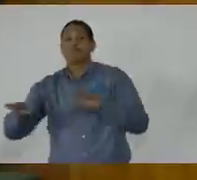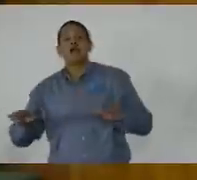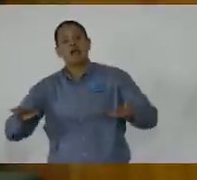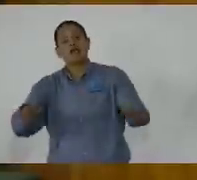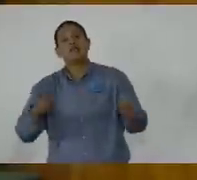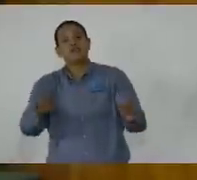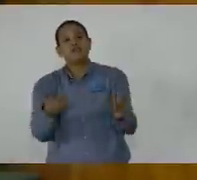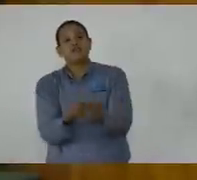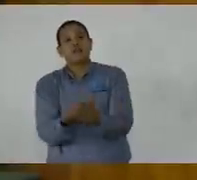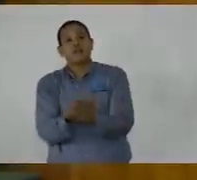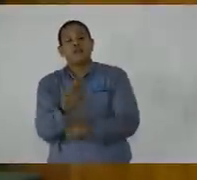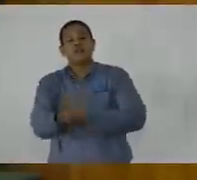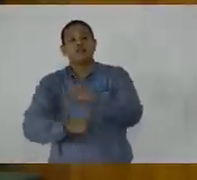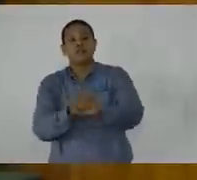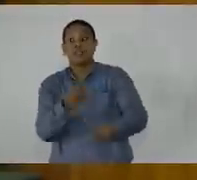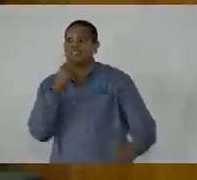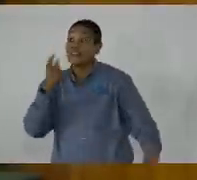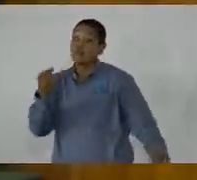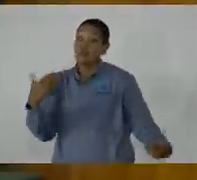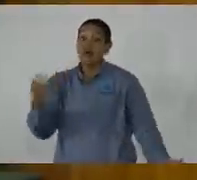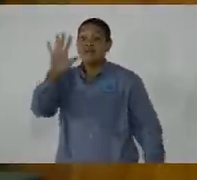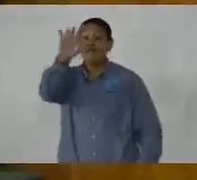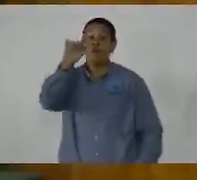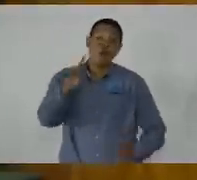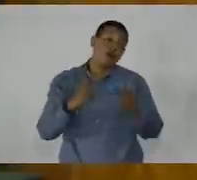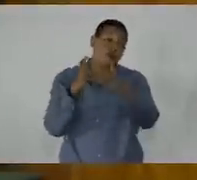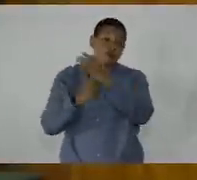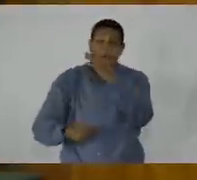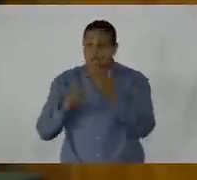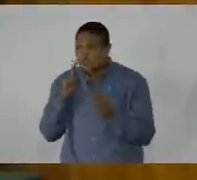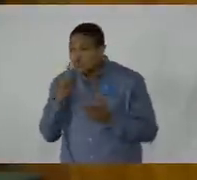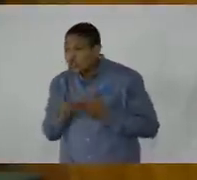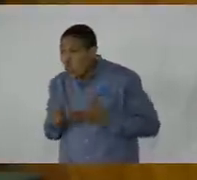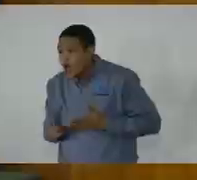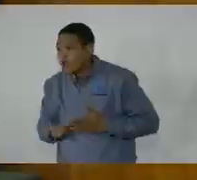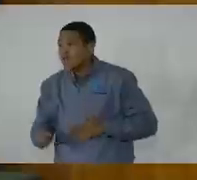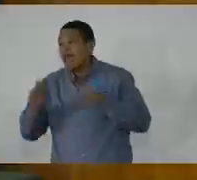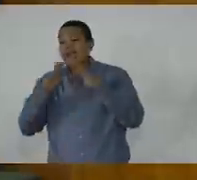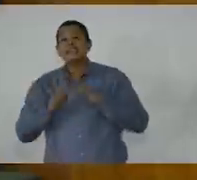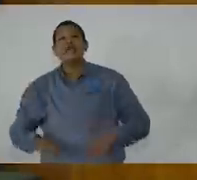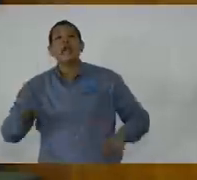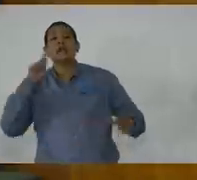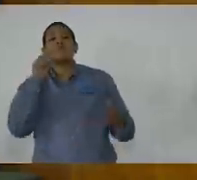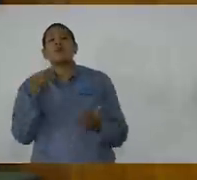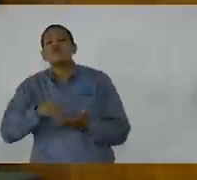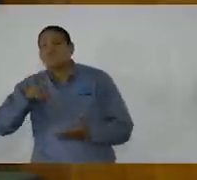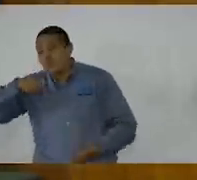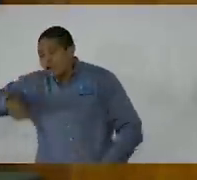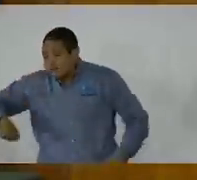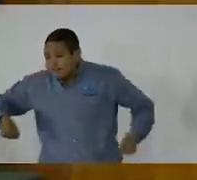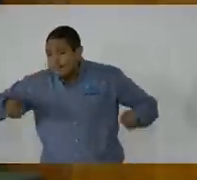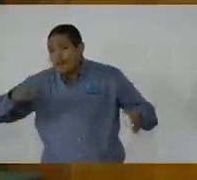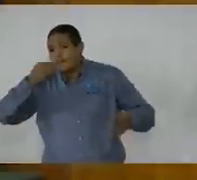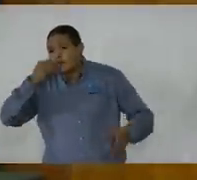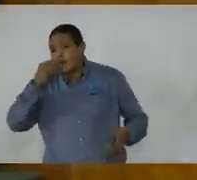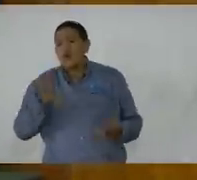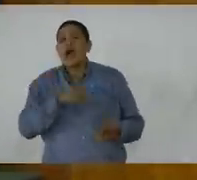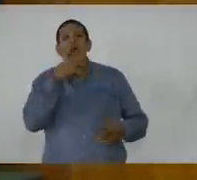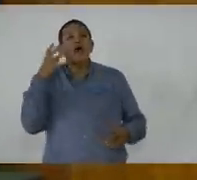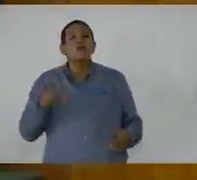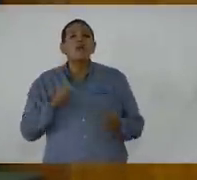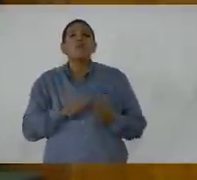year, conducted 51 price surveys examining groceries, agricultural and petroleum